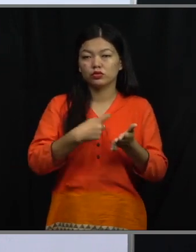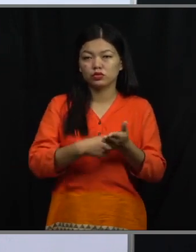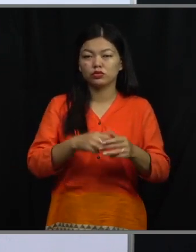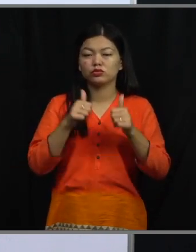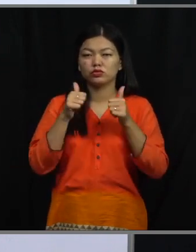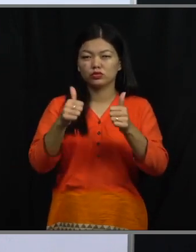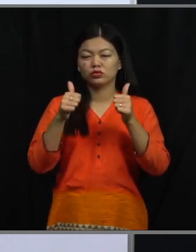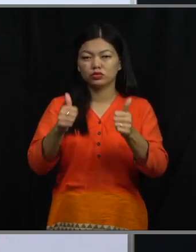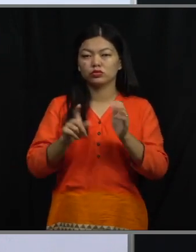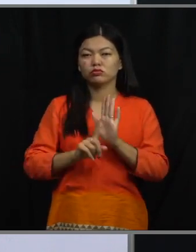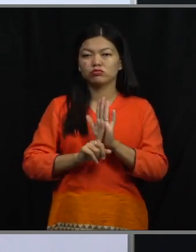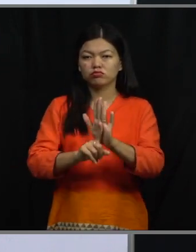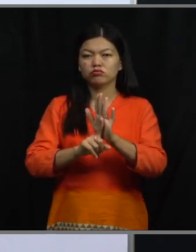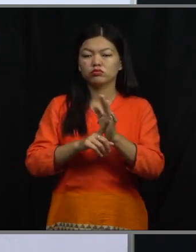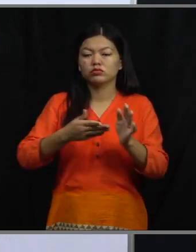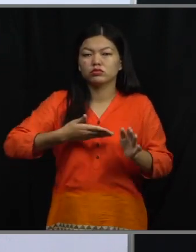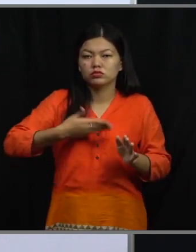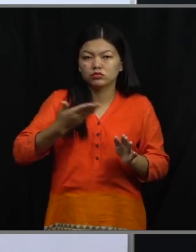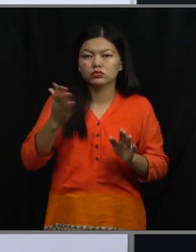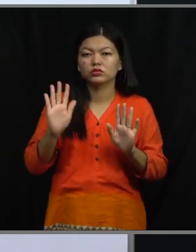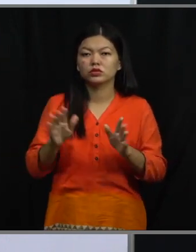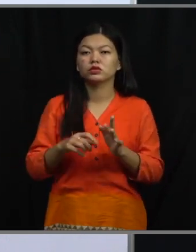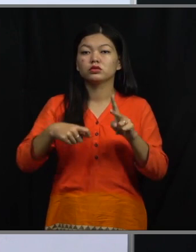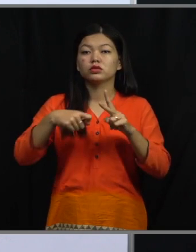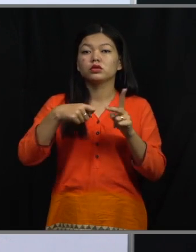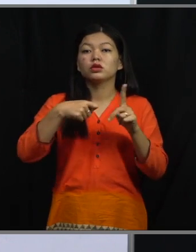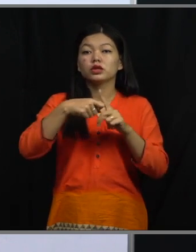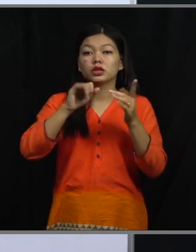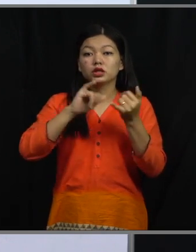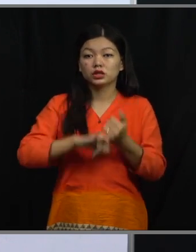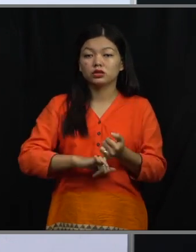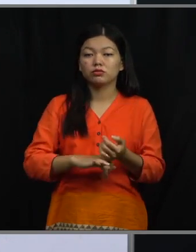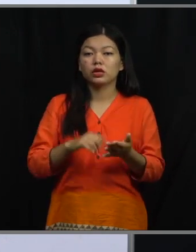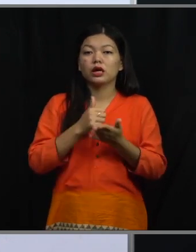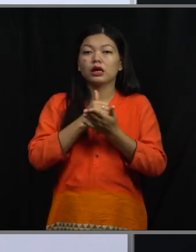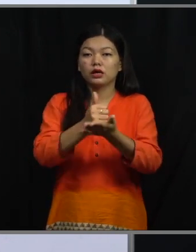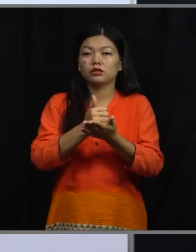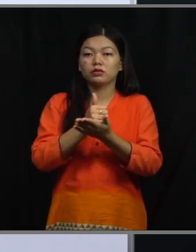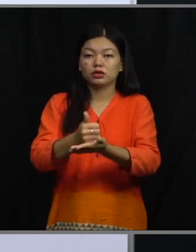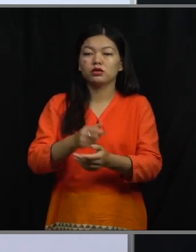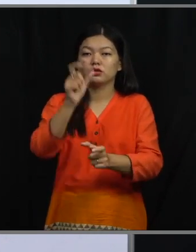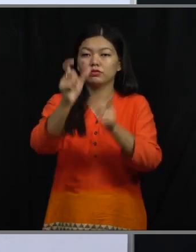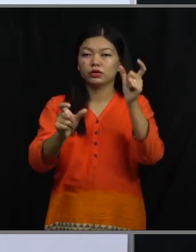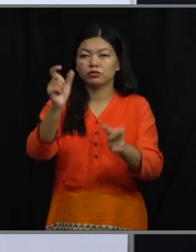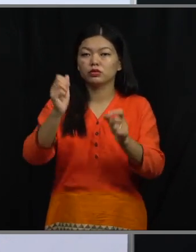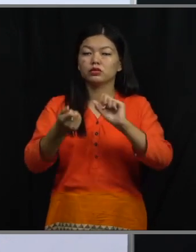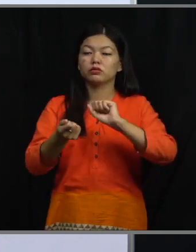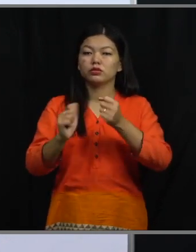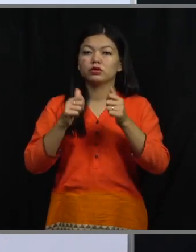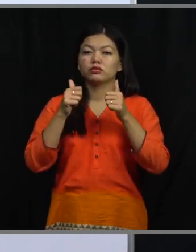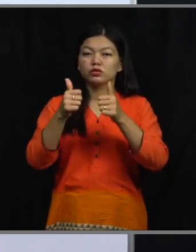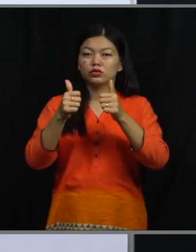a very important role also, in helping the people belonging to their same kin, okay, their relatives, okay,